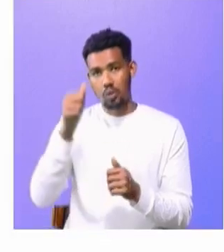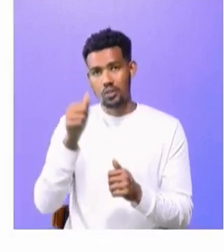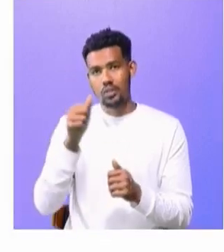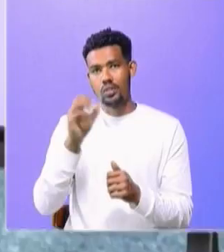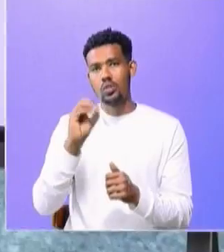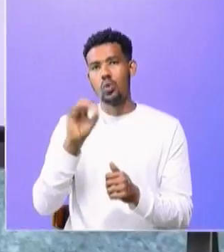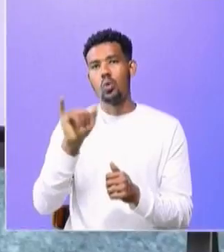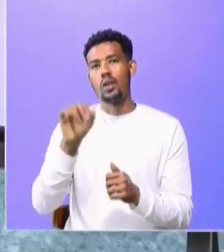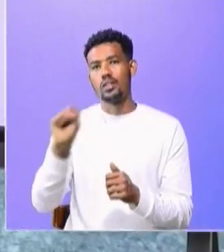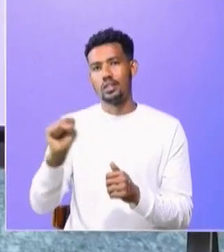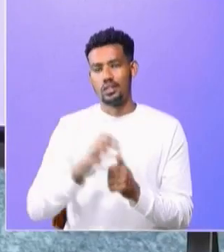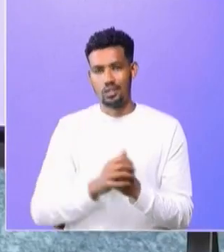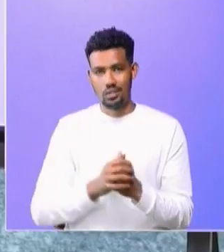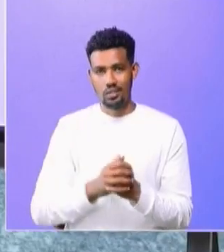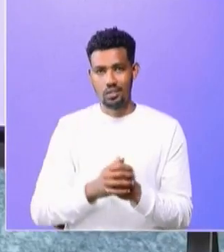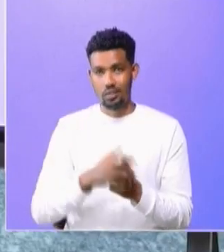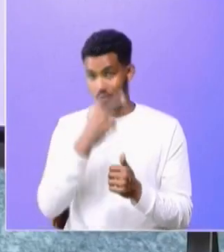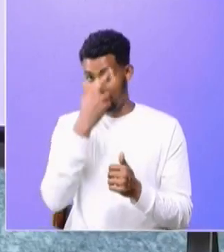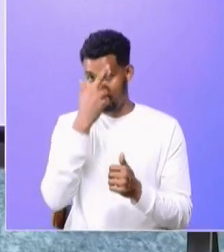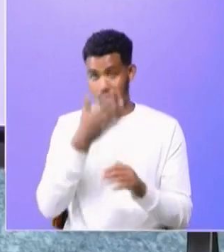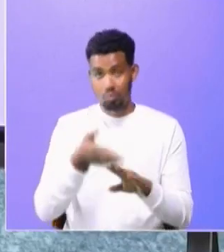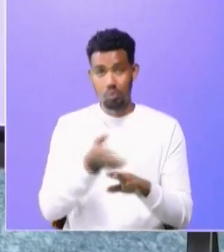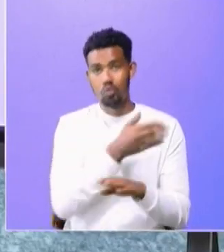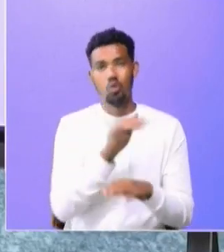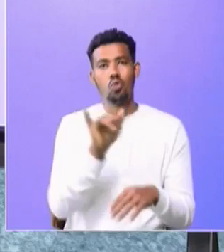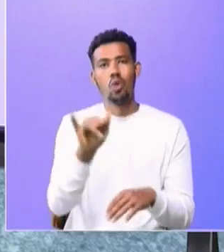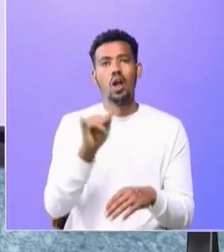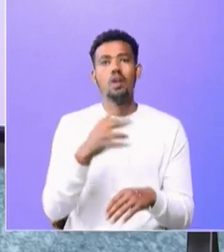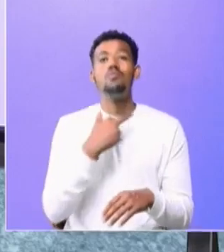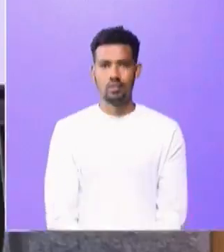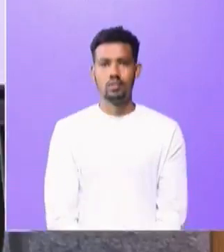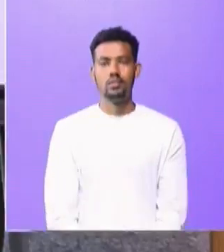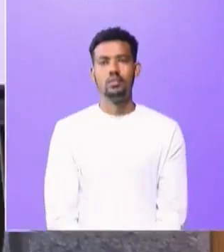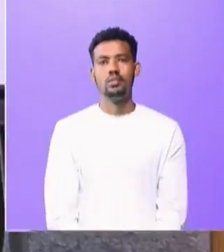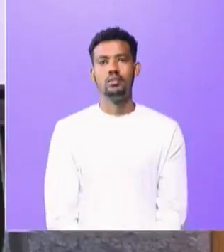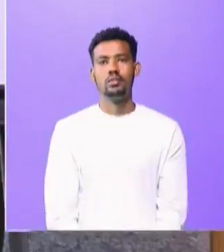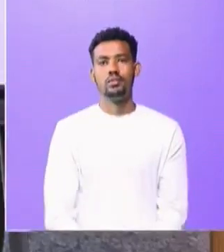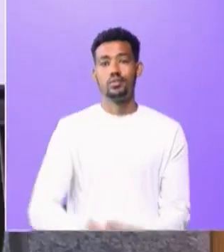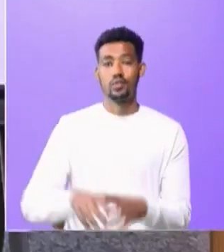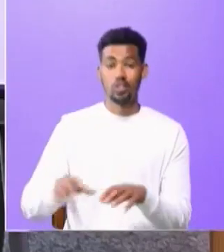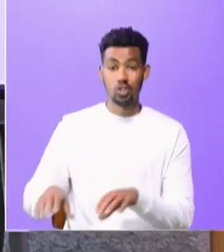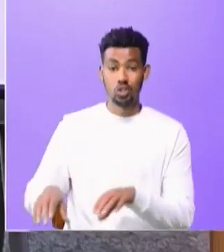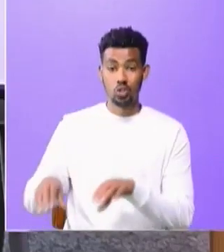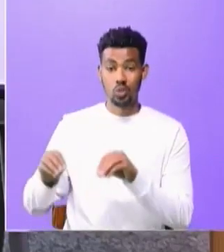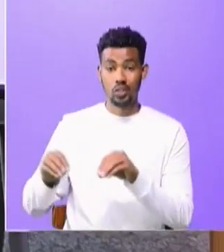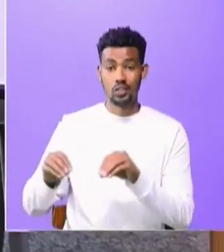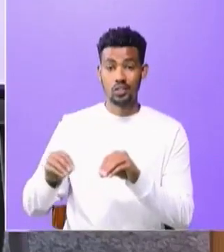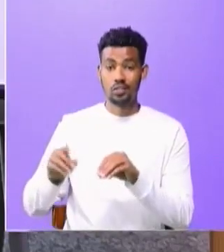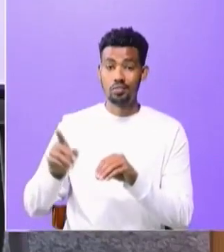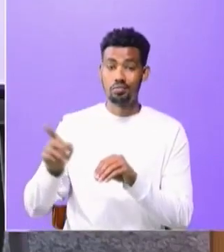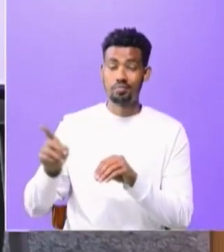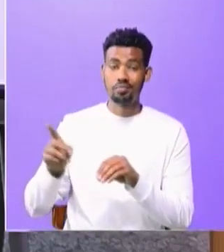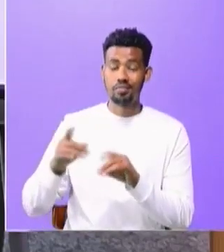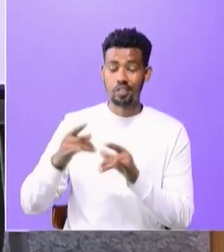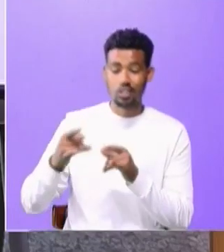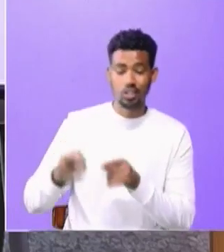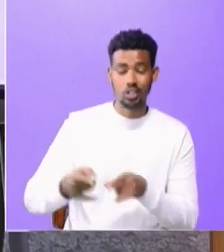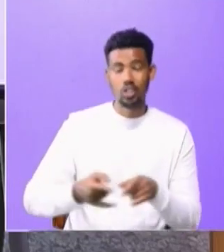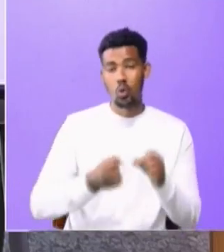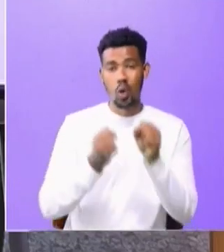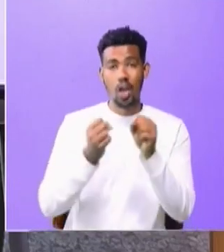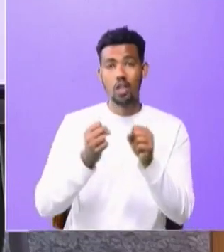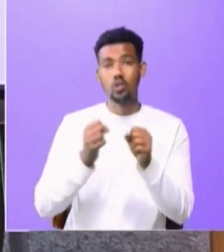Before Y, there is a vowel O. Students, this is the way to